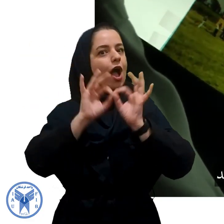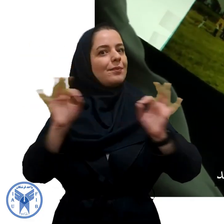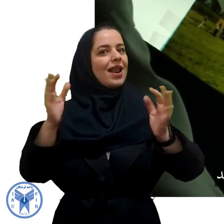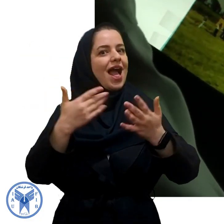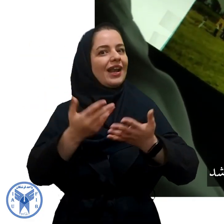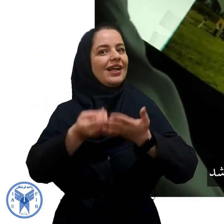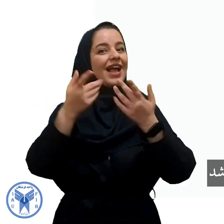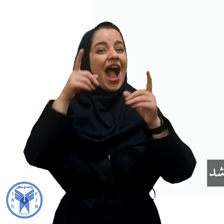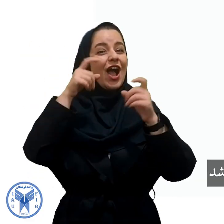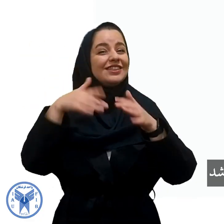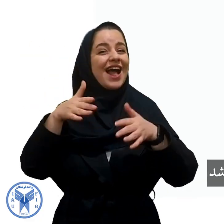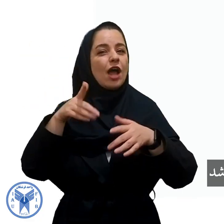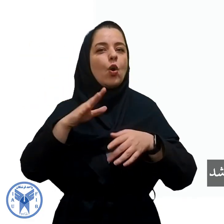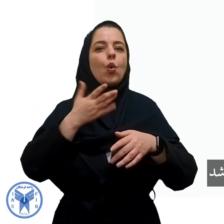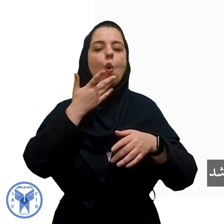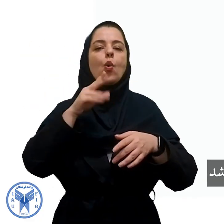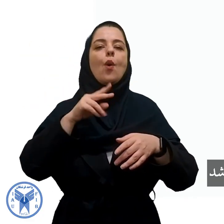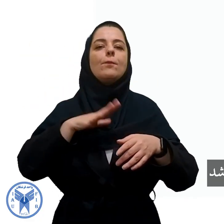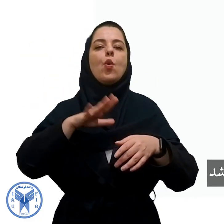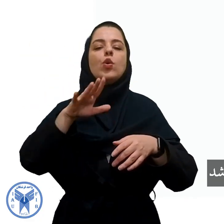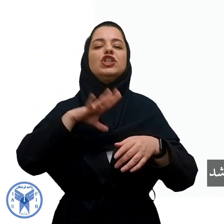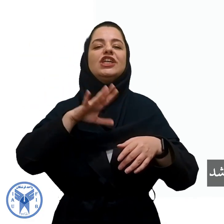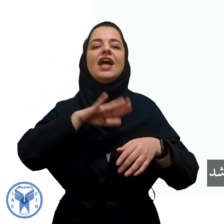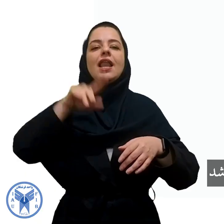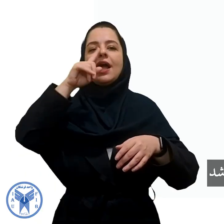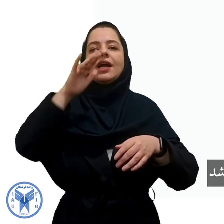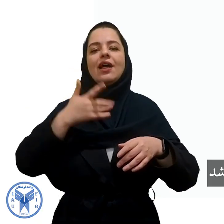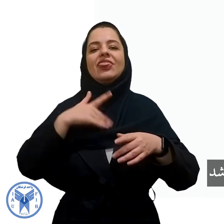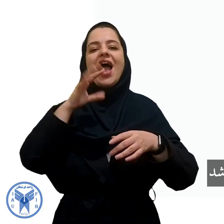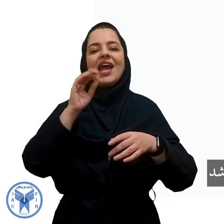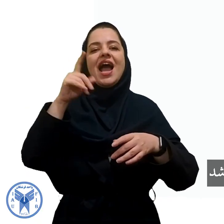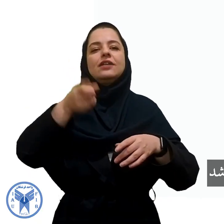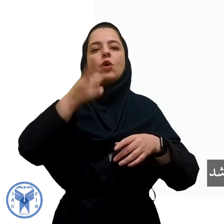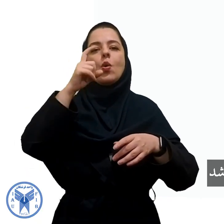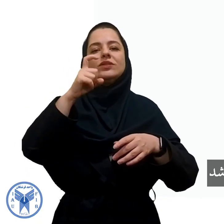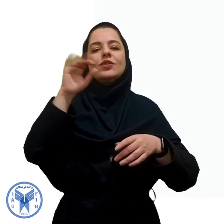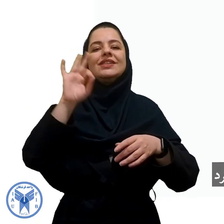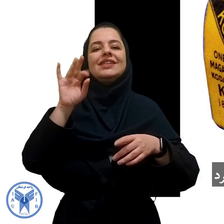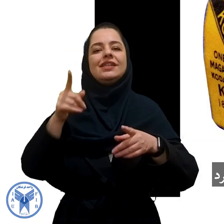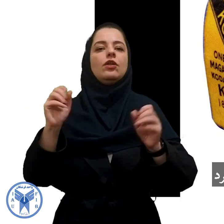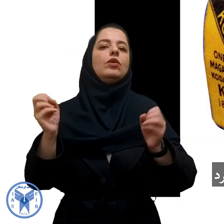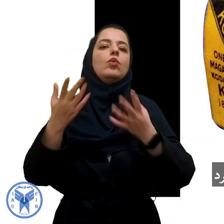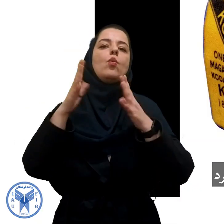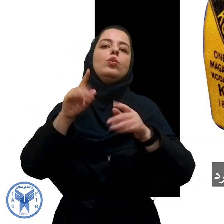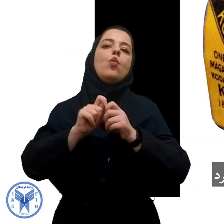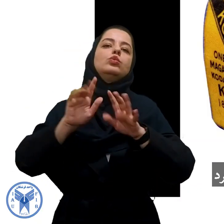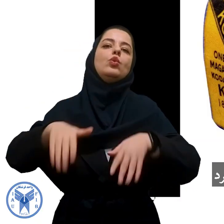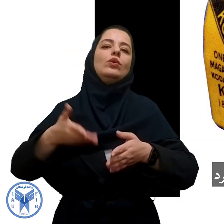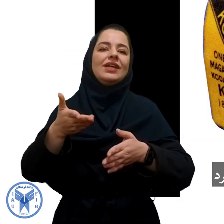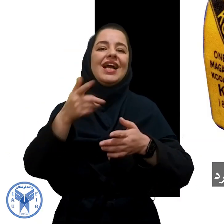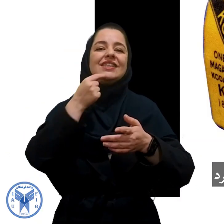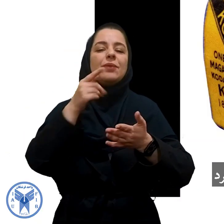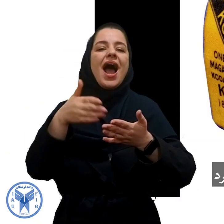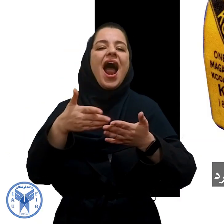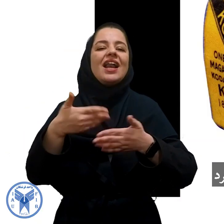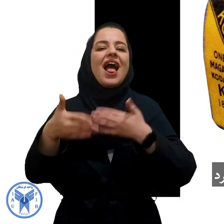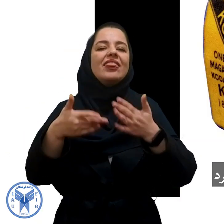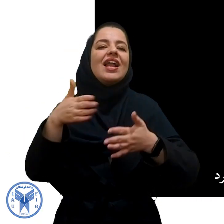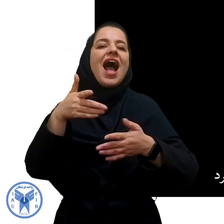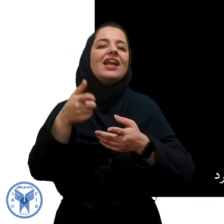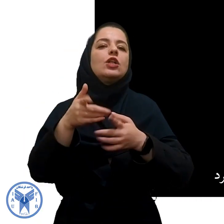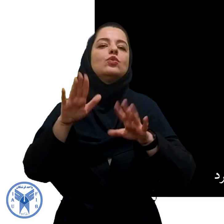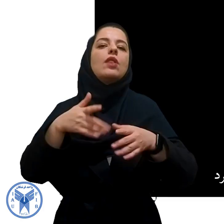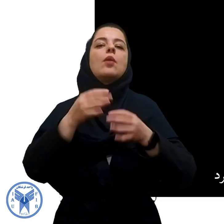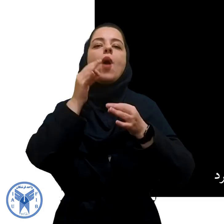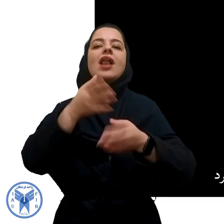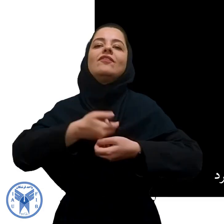other. Chromogenic color photography was invented in the 1930s, and the process that really ushered in